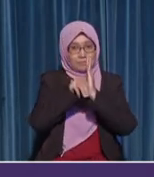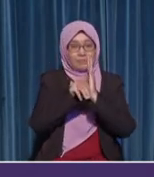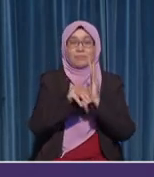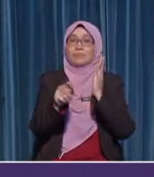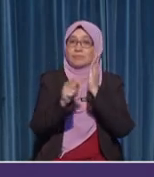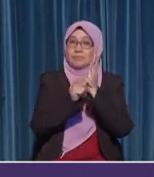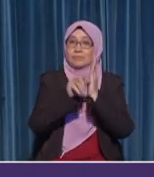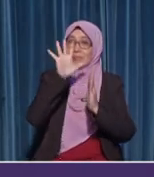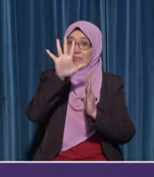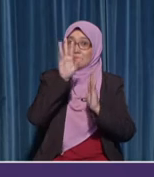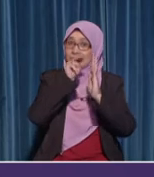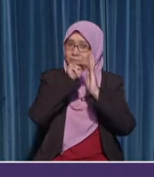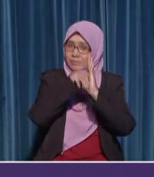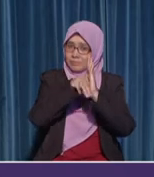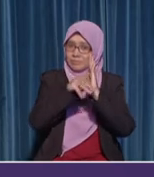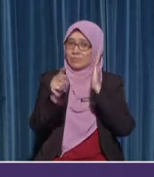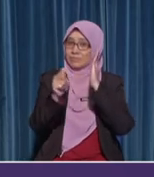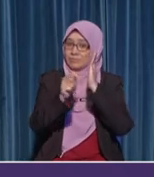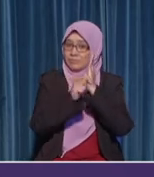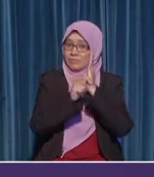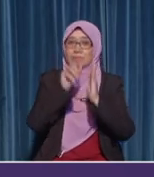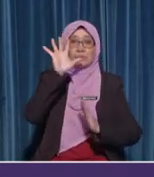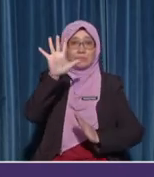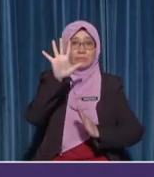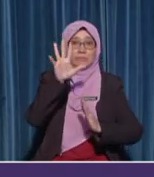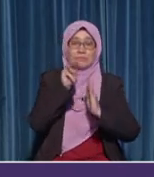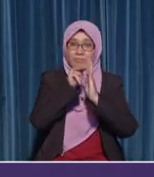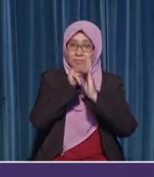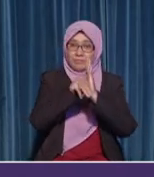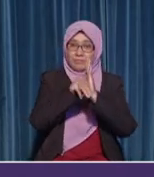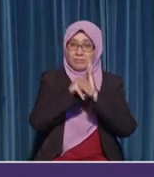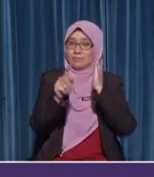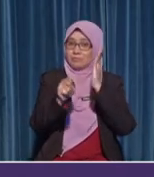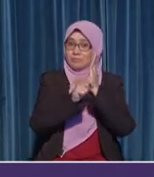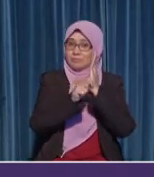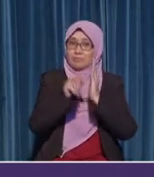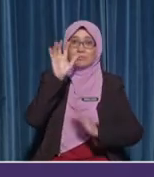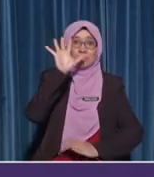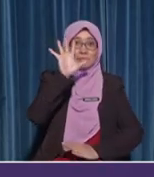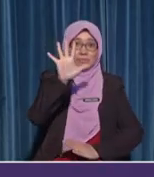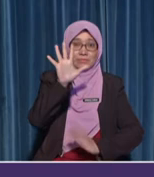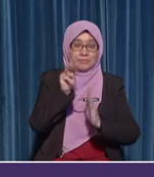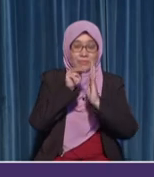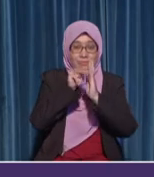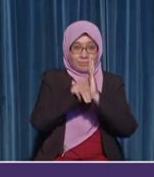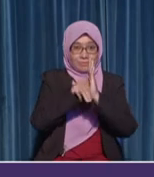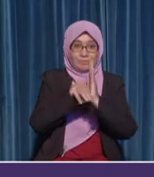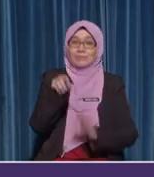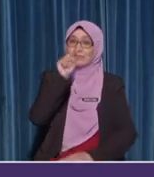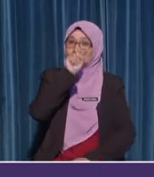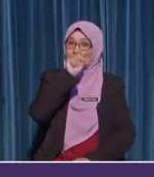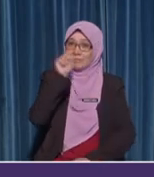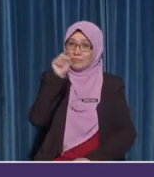5 minutes plus 5 minutes plus 5 minutes is equal